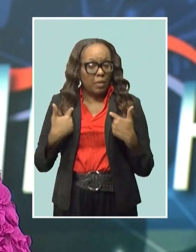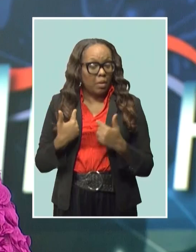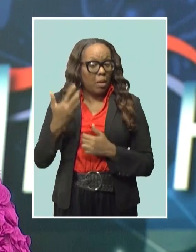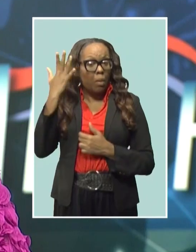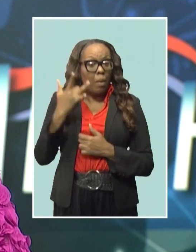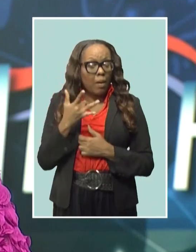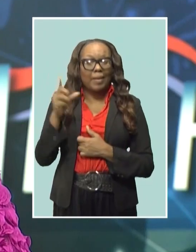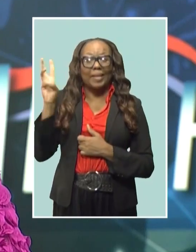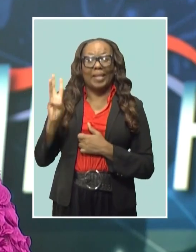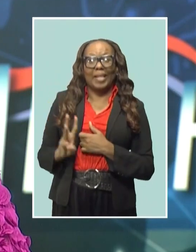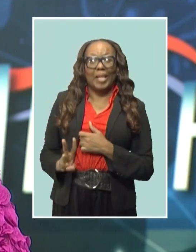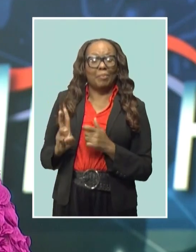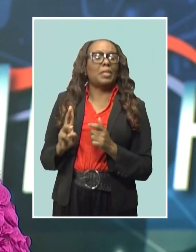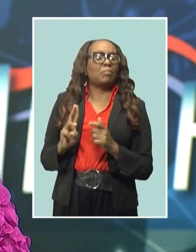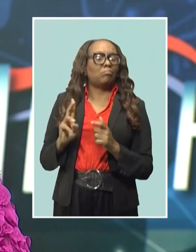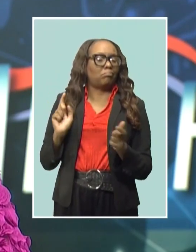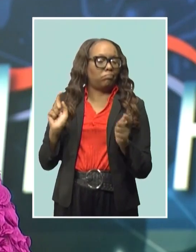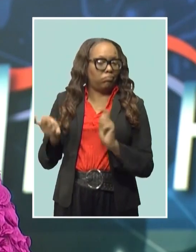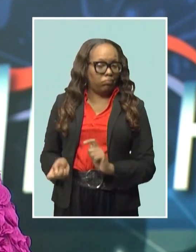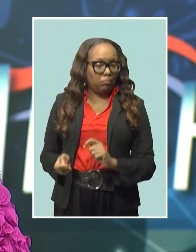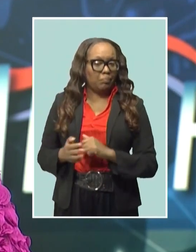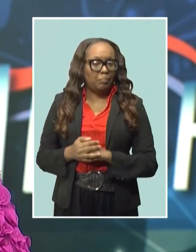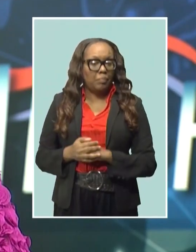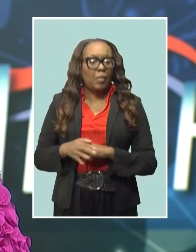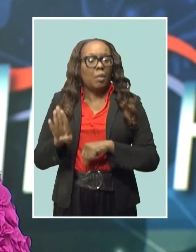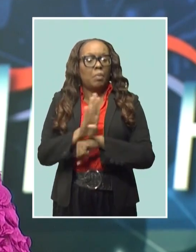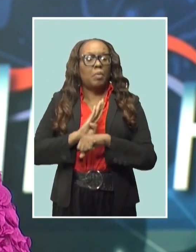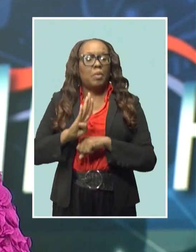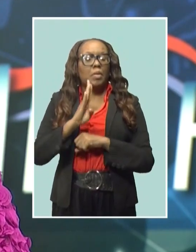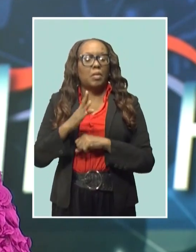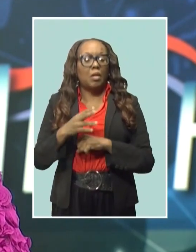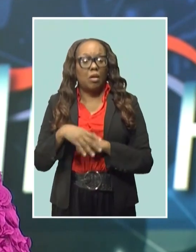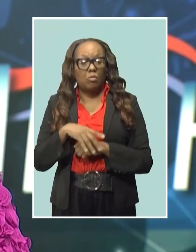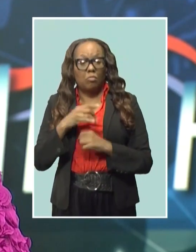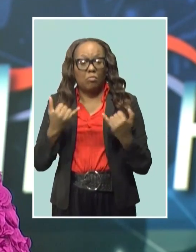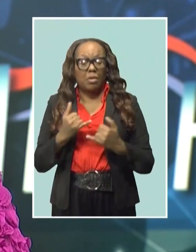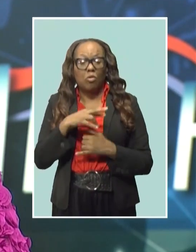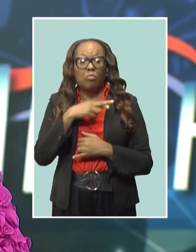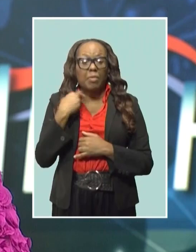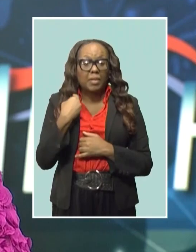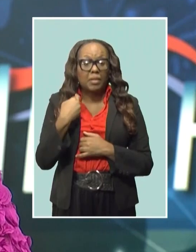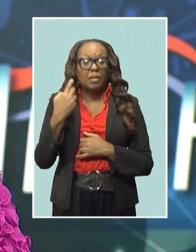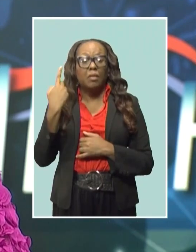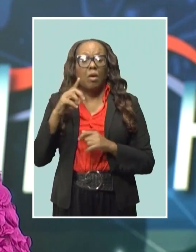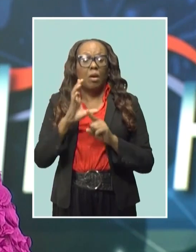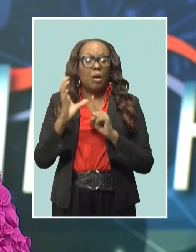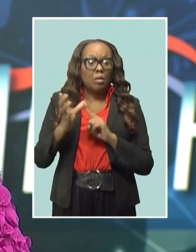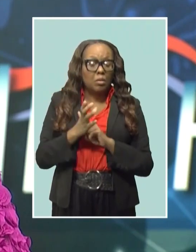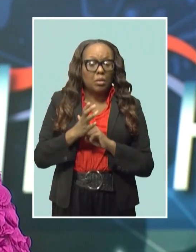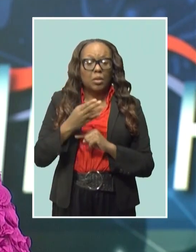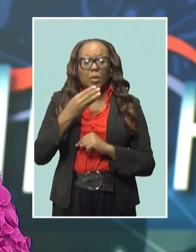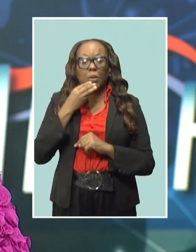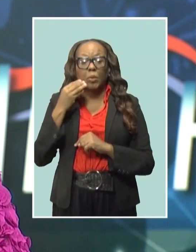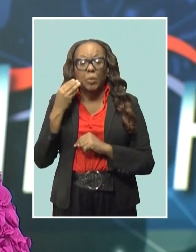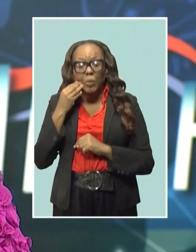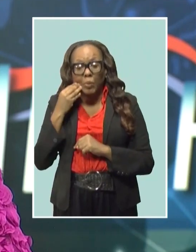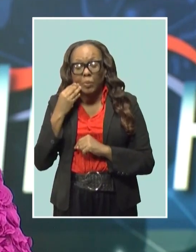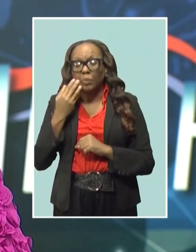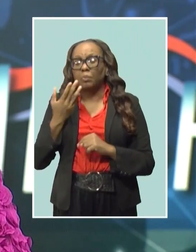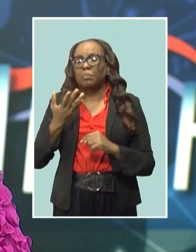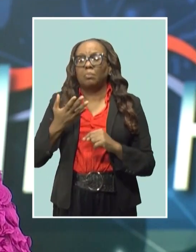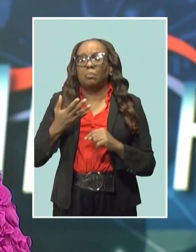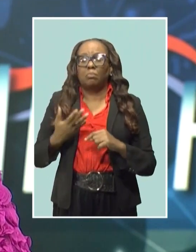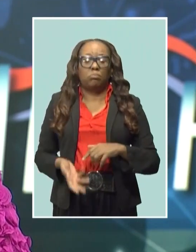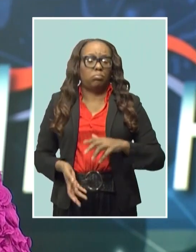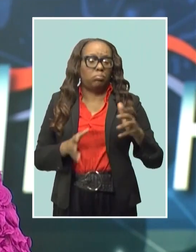Prime Minister Motley has warned the country is at risk of losing homelands, culture and civilization in the face of rising temperatures. She